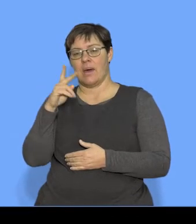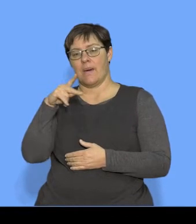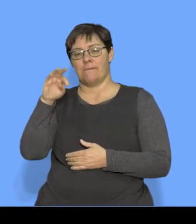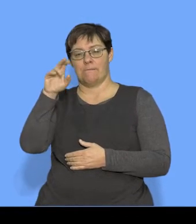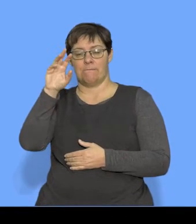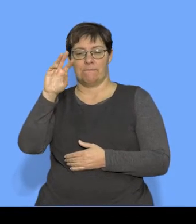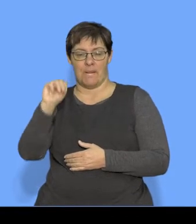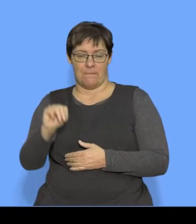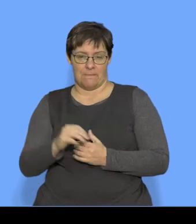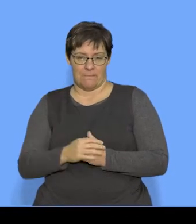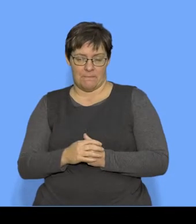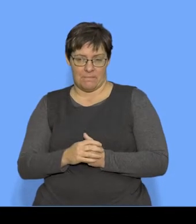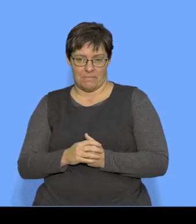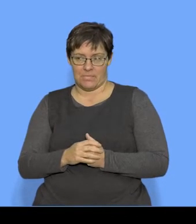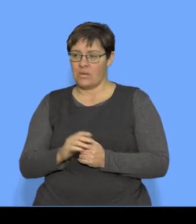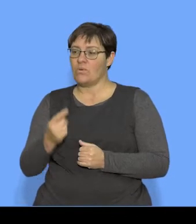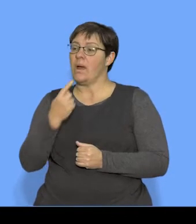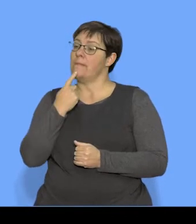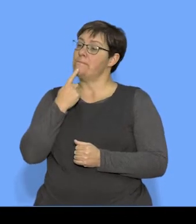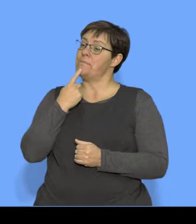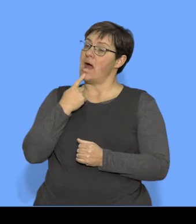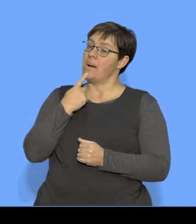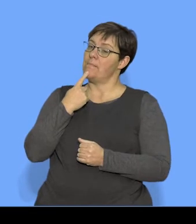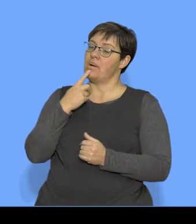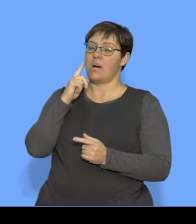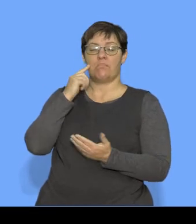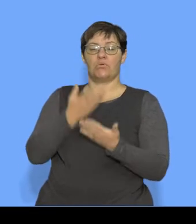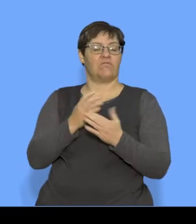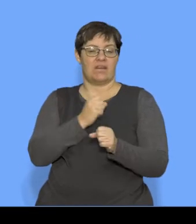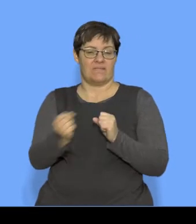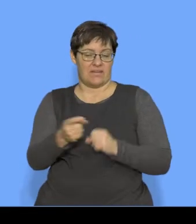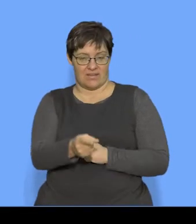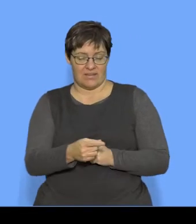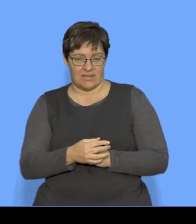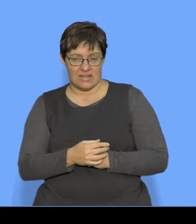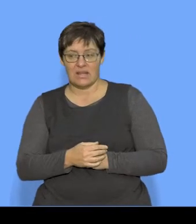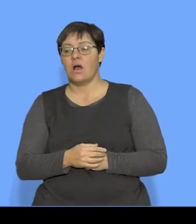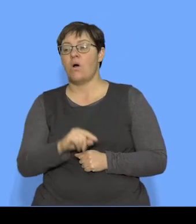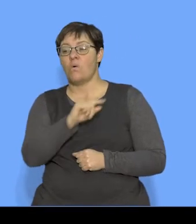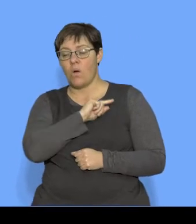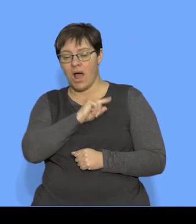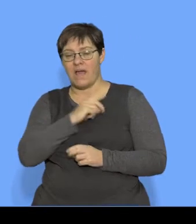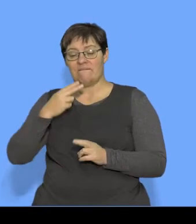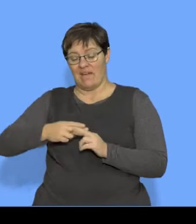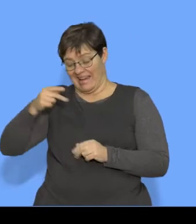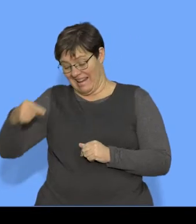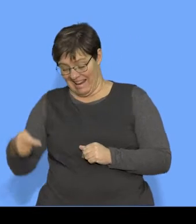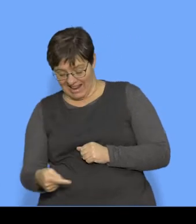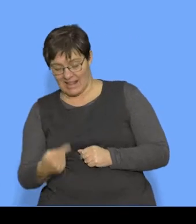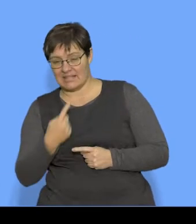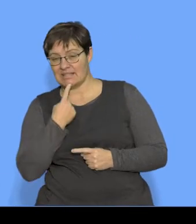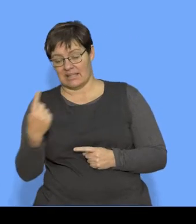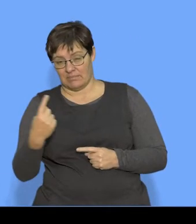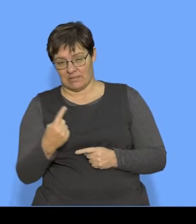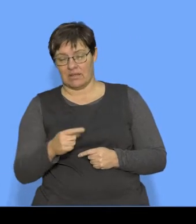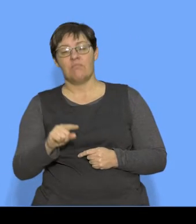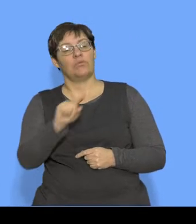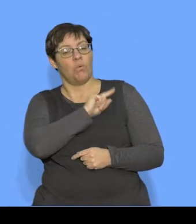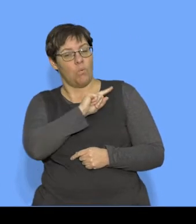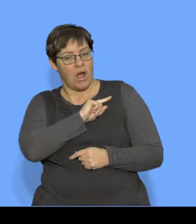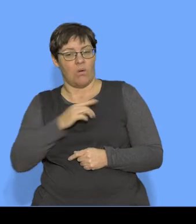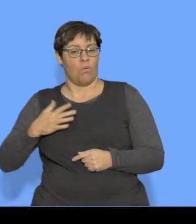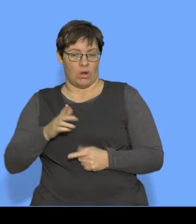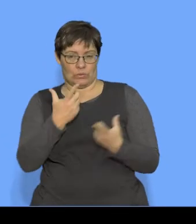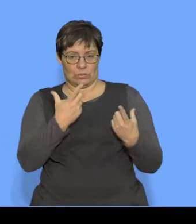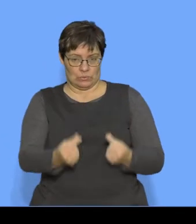parallelogram without mentioning the word parallelogram in your proof, only as the final